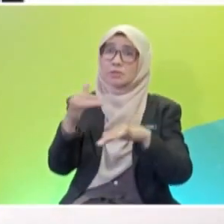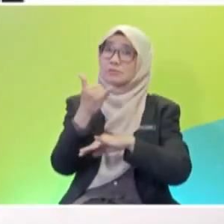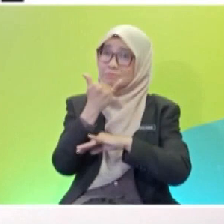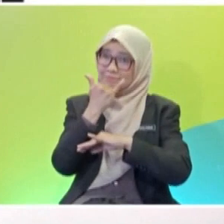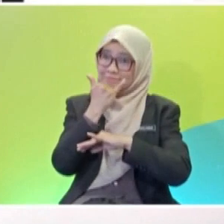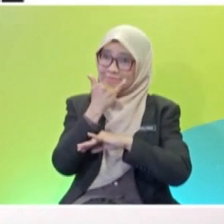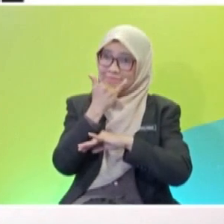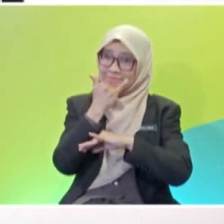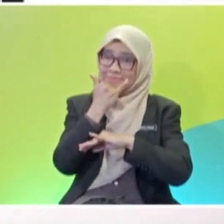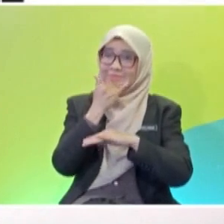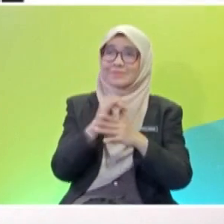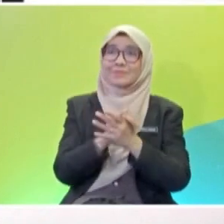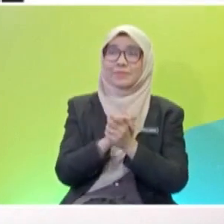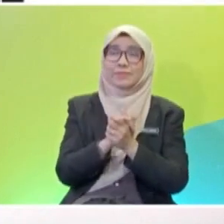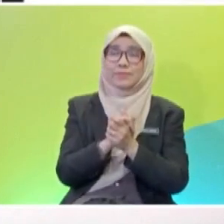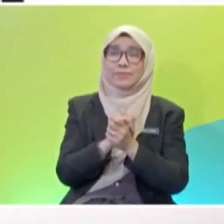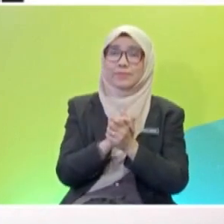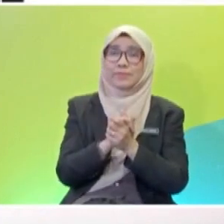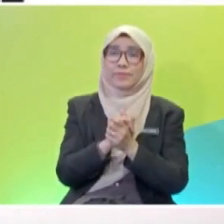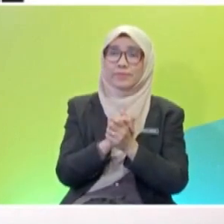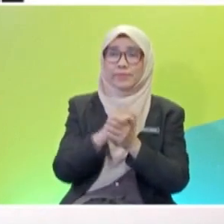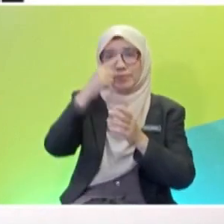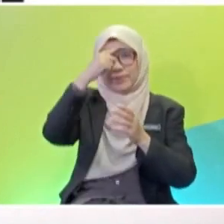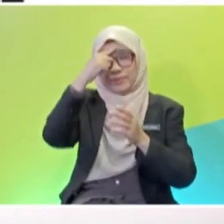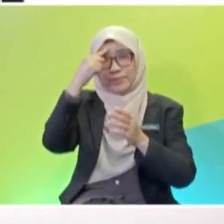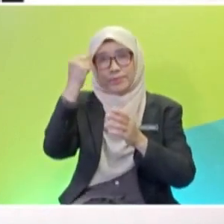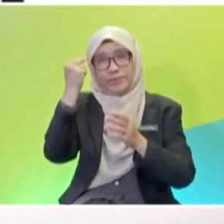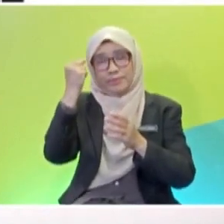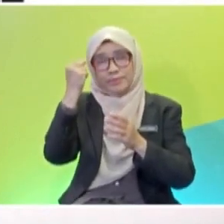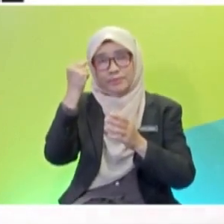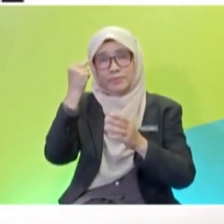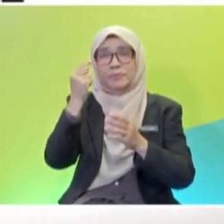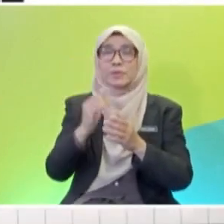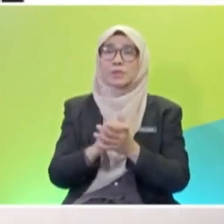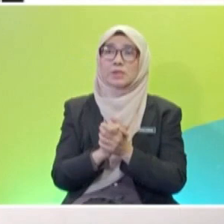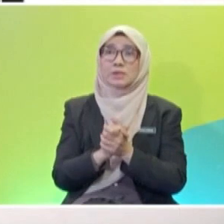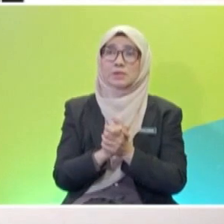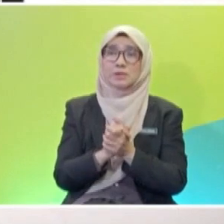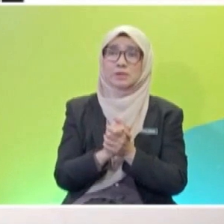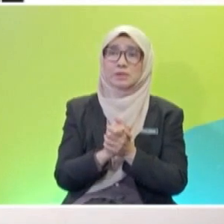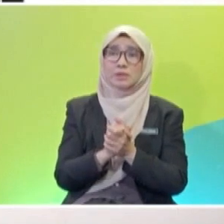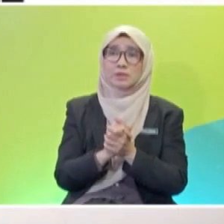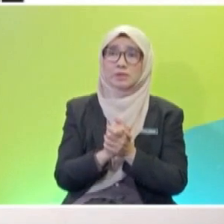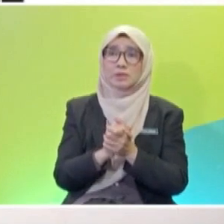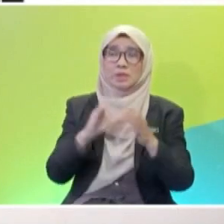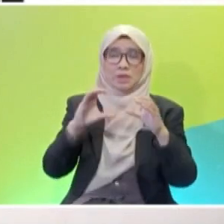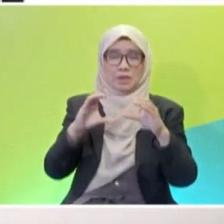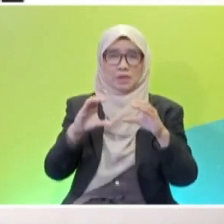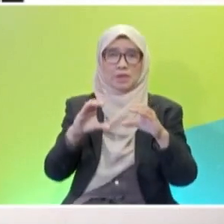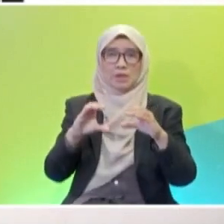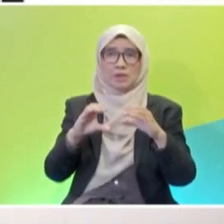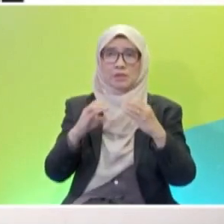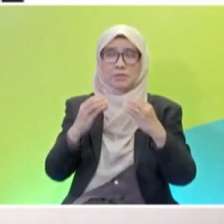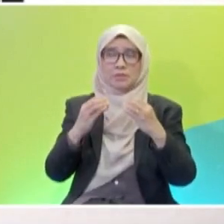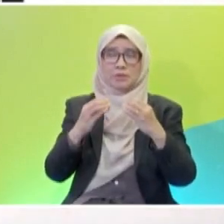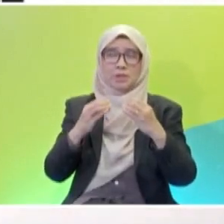I mean, I think it is wrong, sorry. Okay. I think it's wrong because They are only doing this because they are